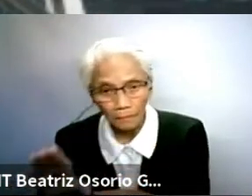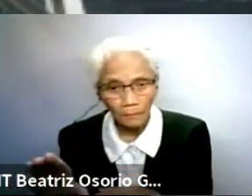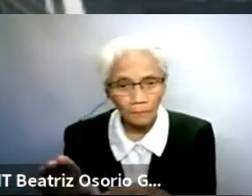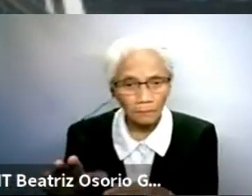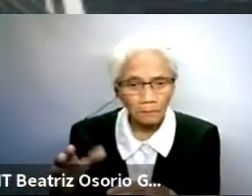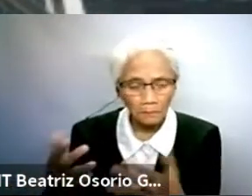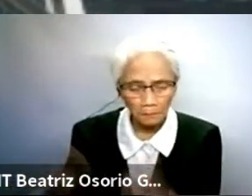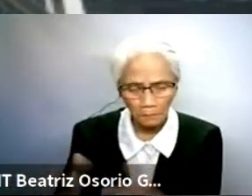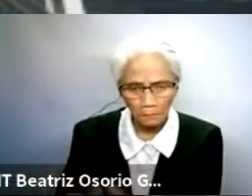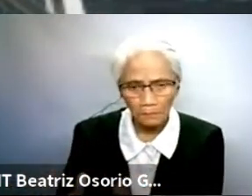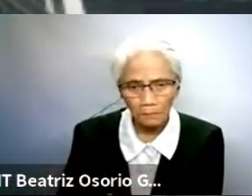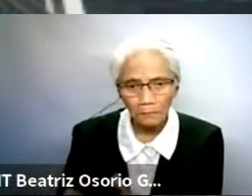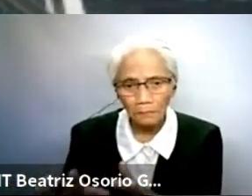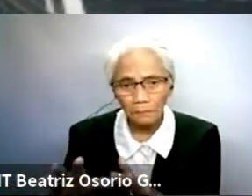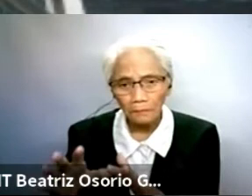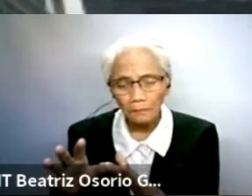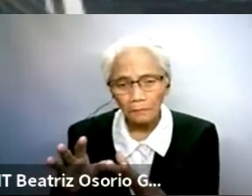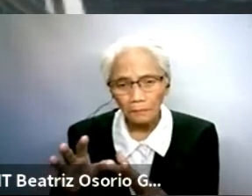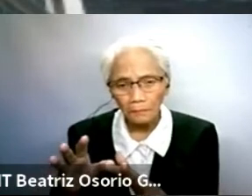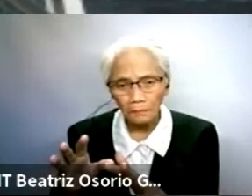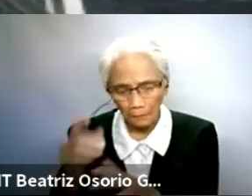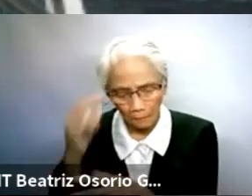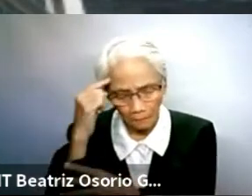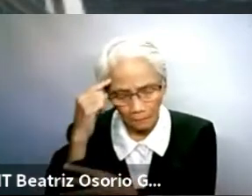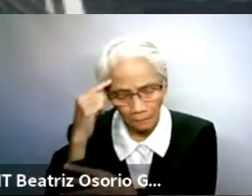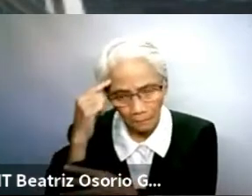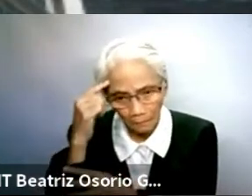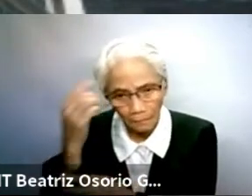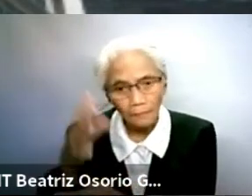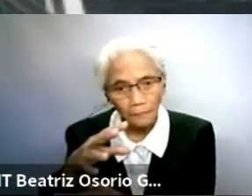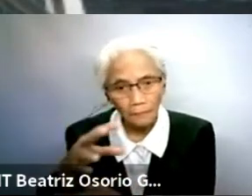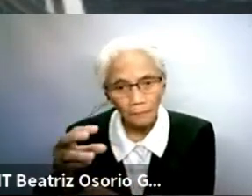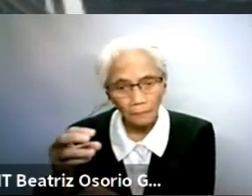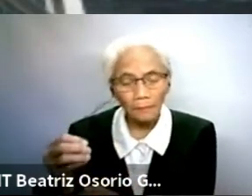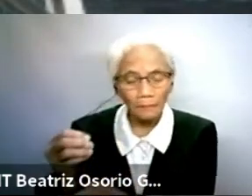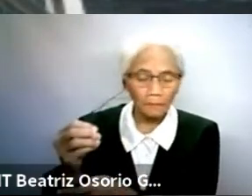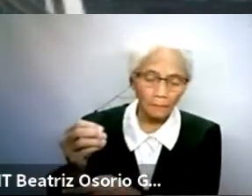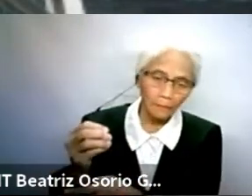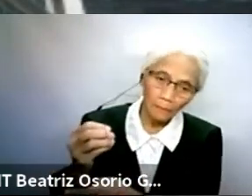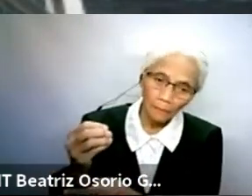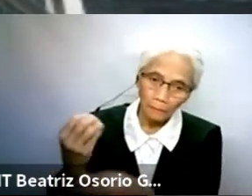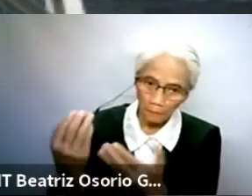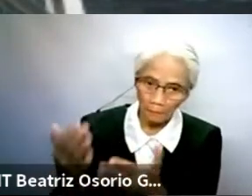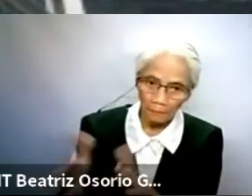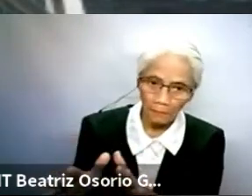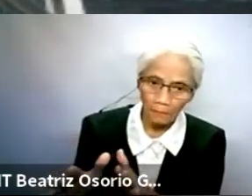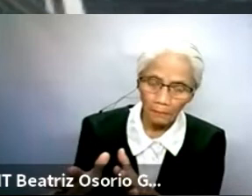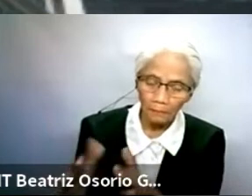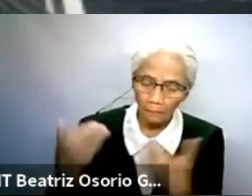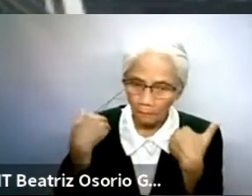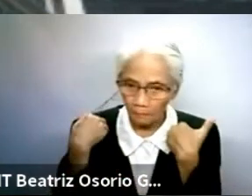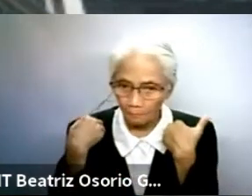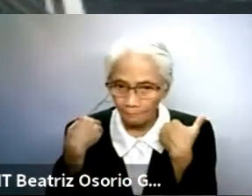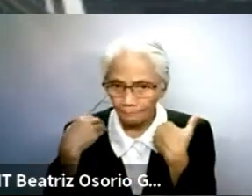taken into consideration and taken on board already some issues